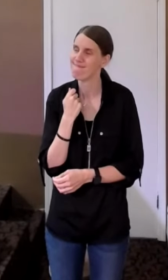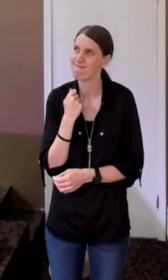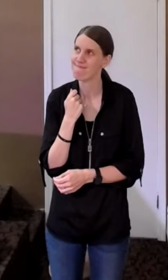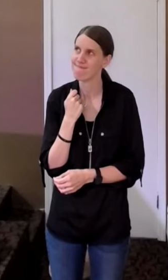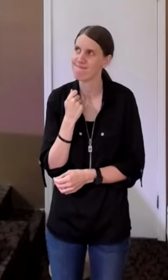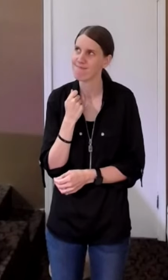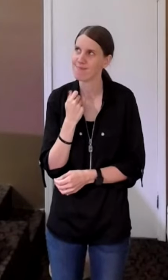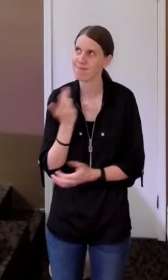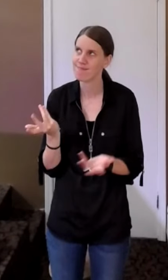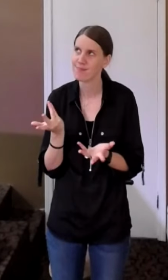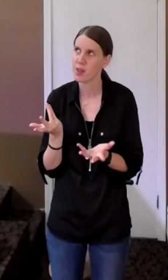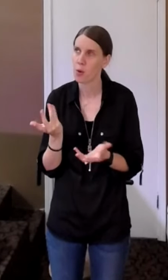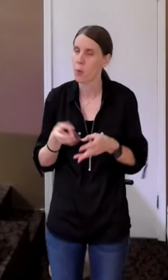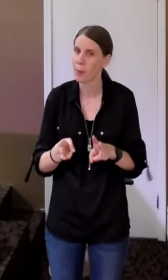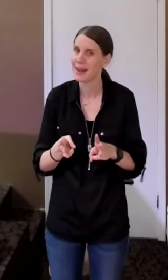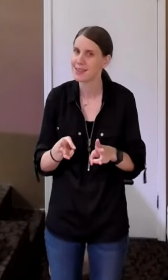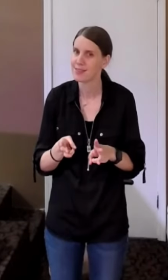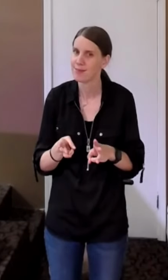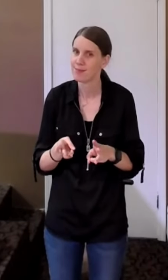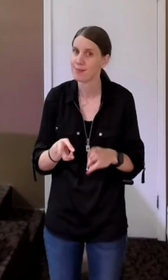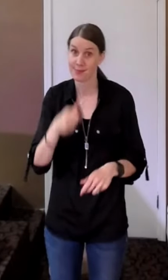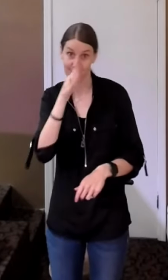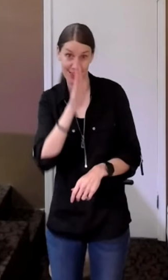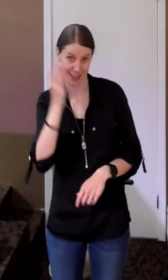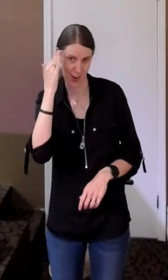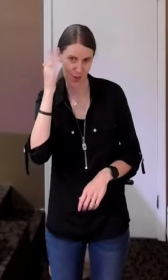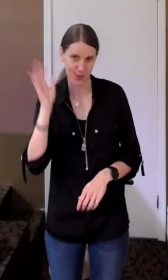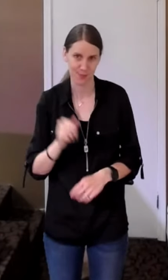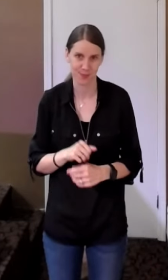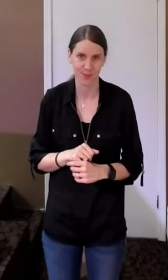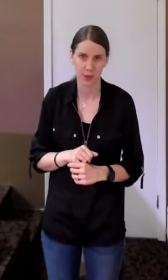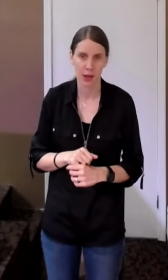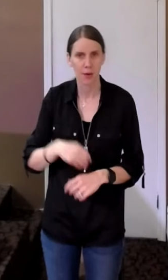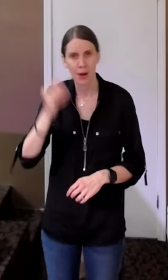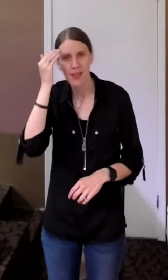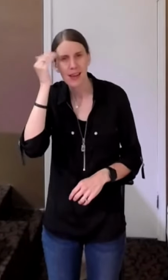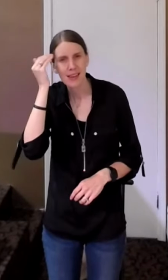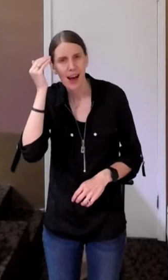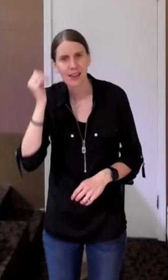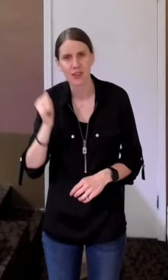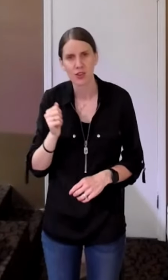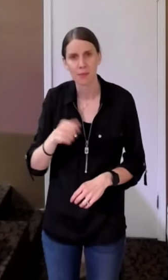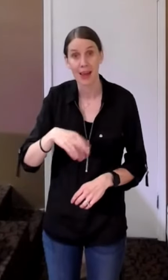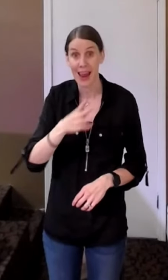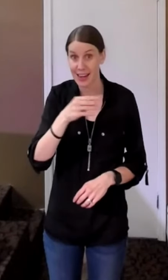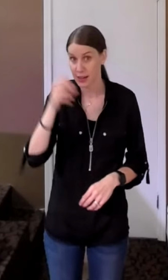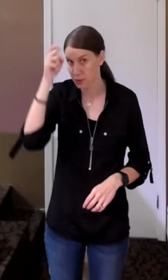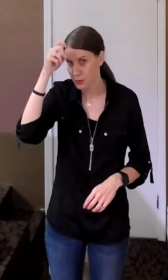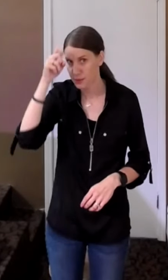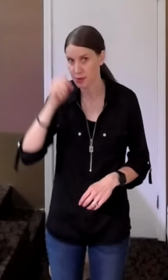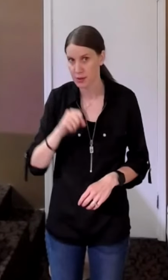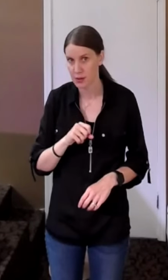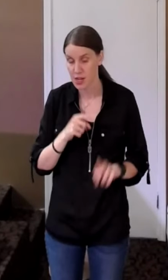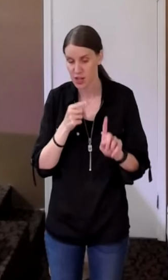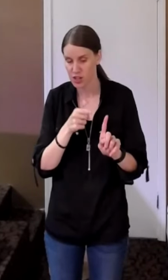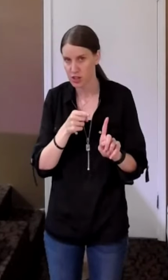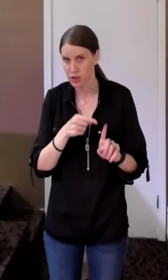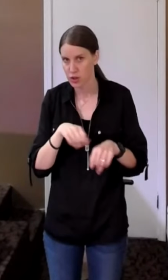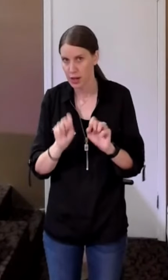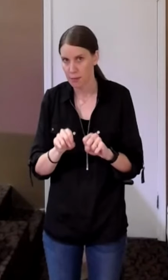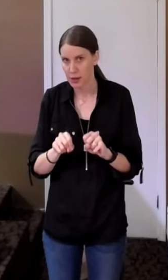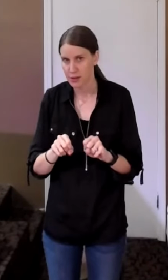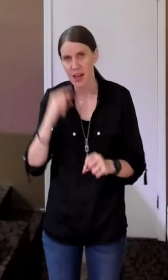Again, what ways? God knows. But with the knowledge and with wisdom, she's